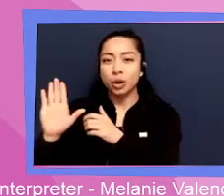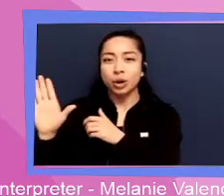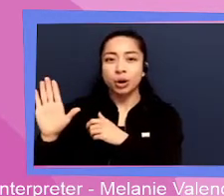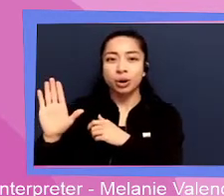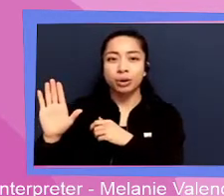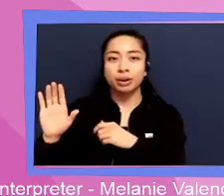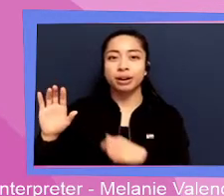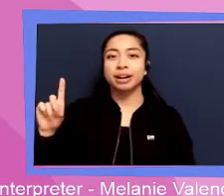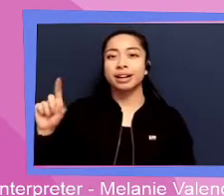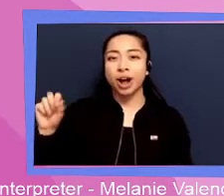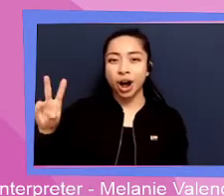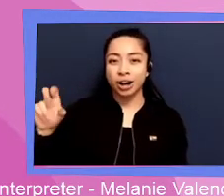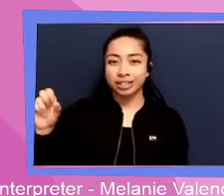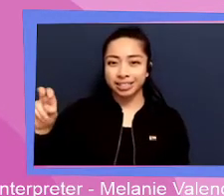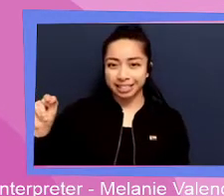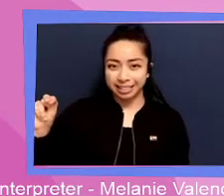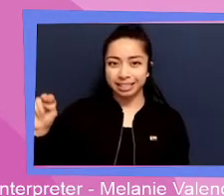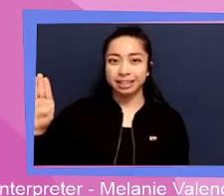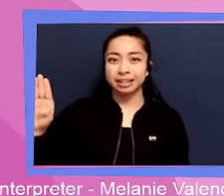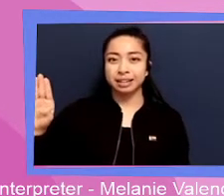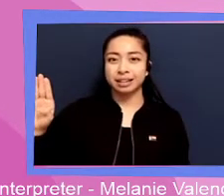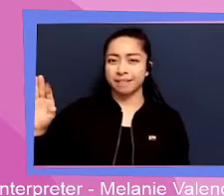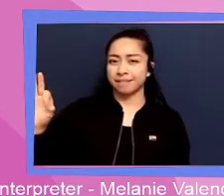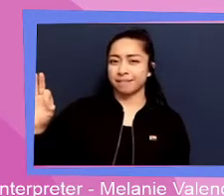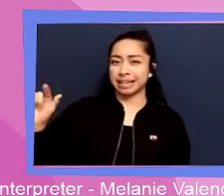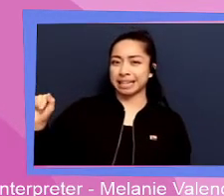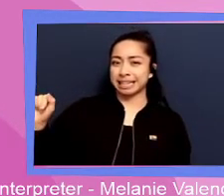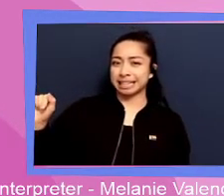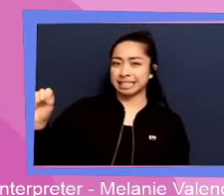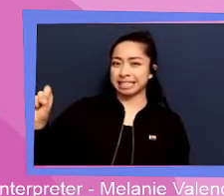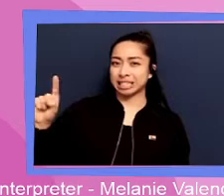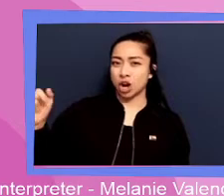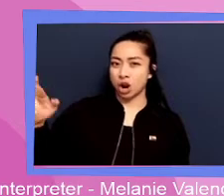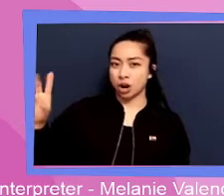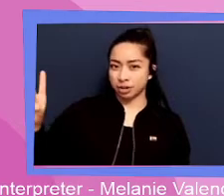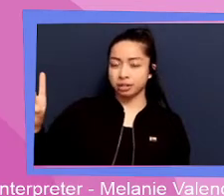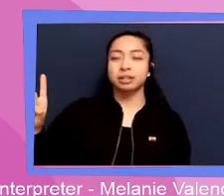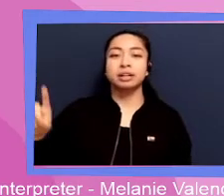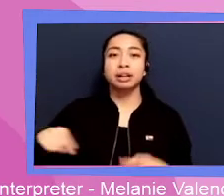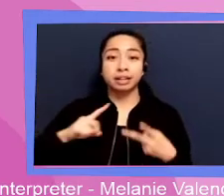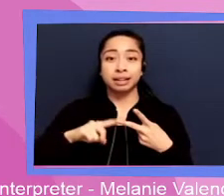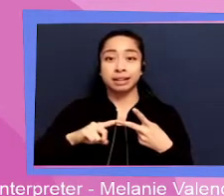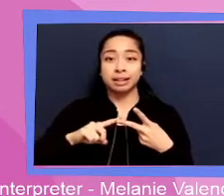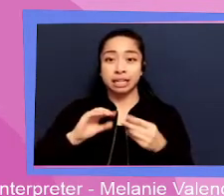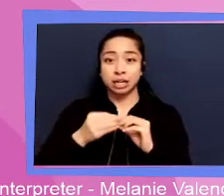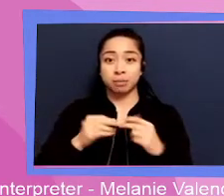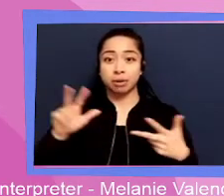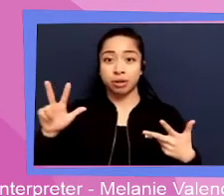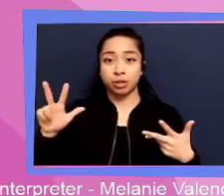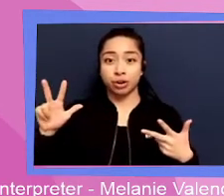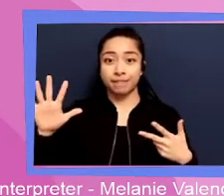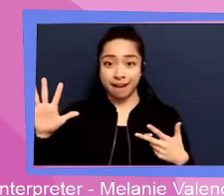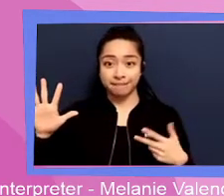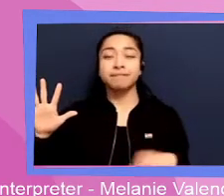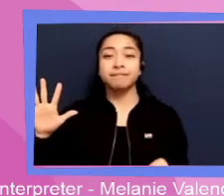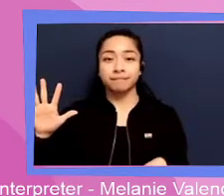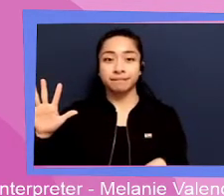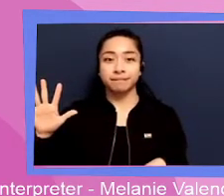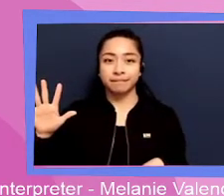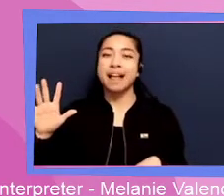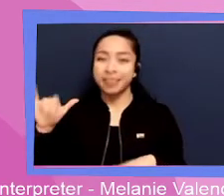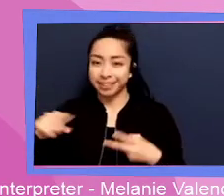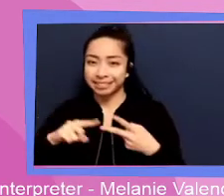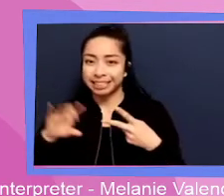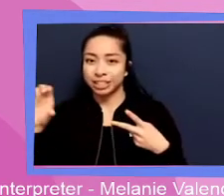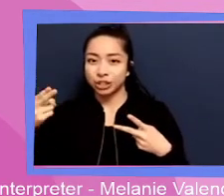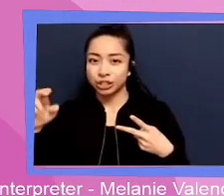Dawson Bisgard on Facebook. And the second number was 35, which is Cheeseboard Gaming. So don't